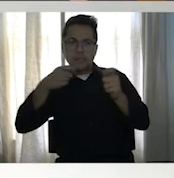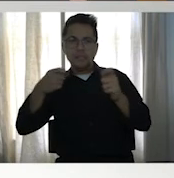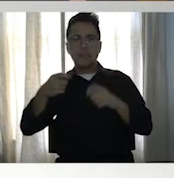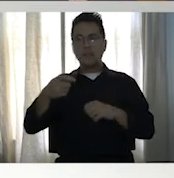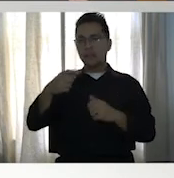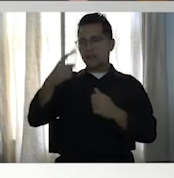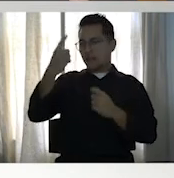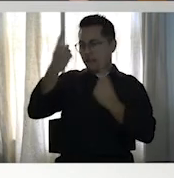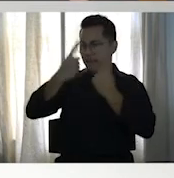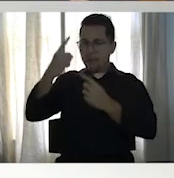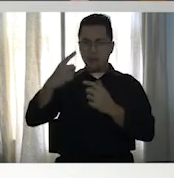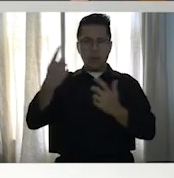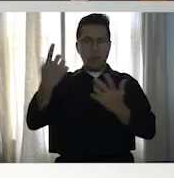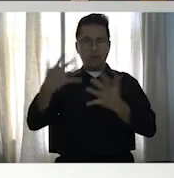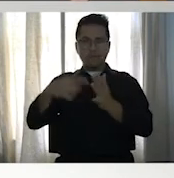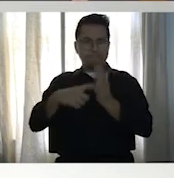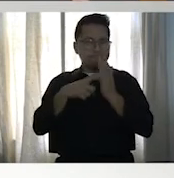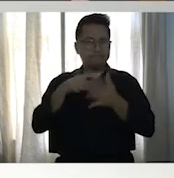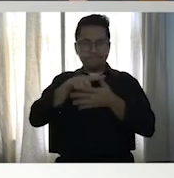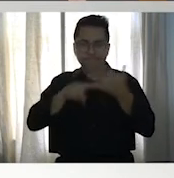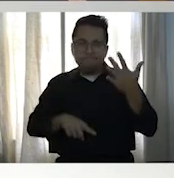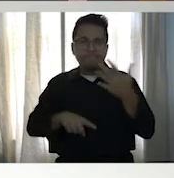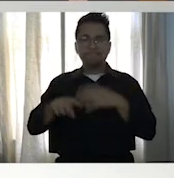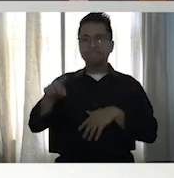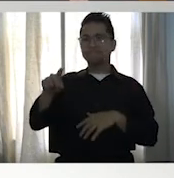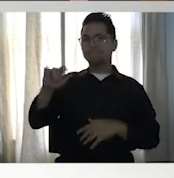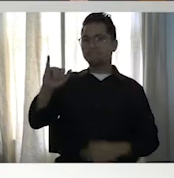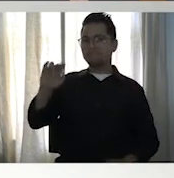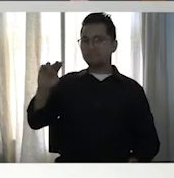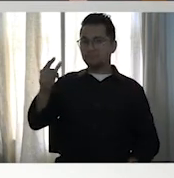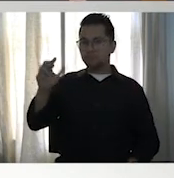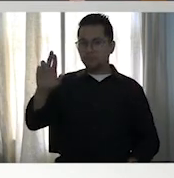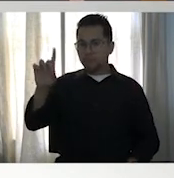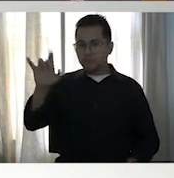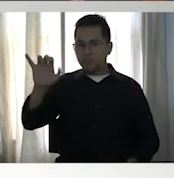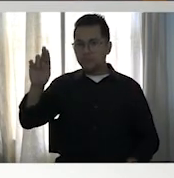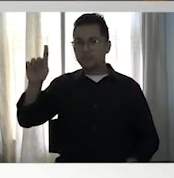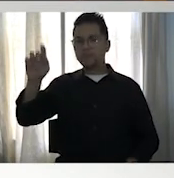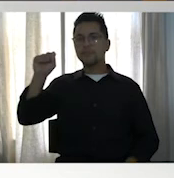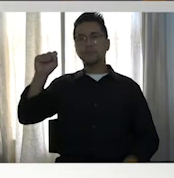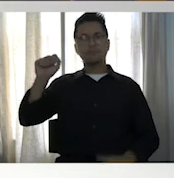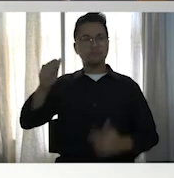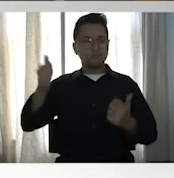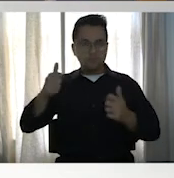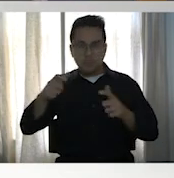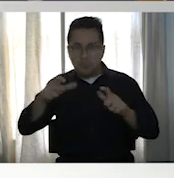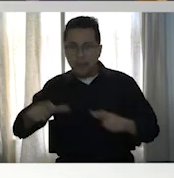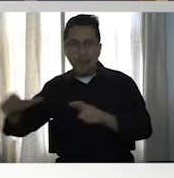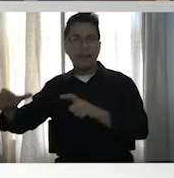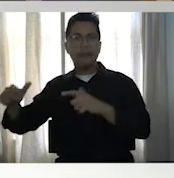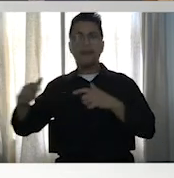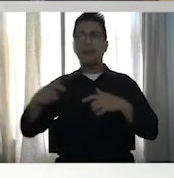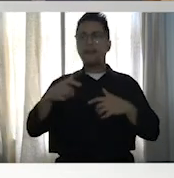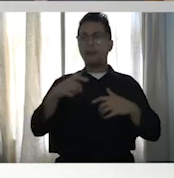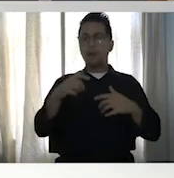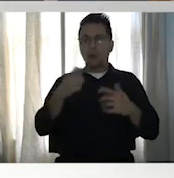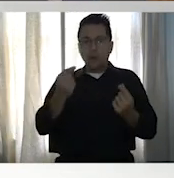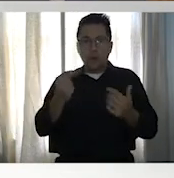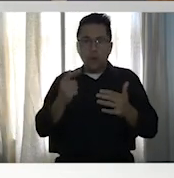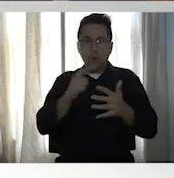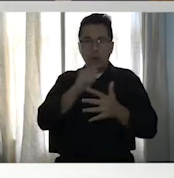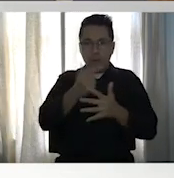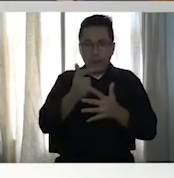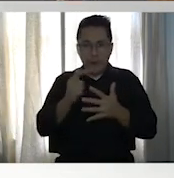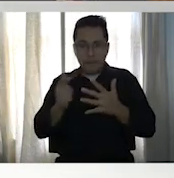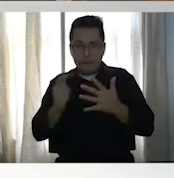do we need? What are we going to need for this? What ingredients are we going to need? What utensils are we going to need? What are the steps we're going to do? And